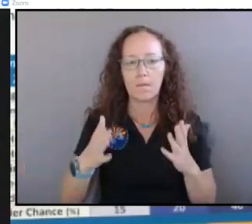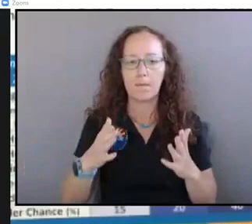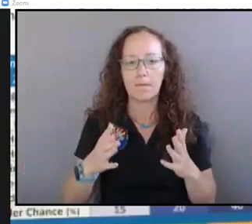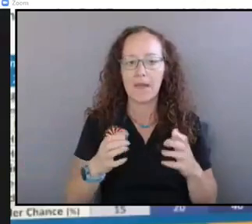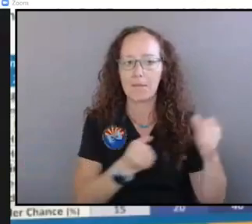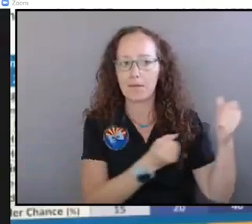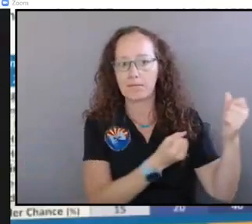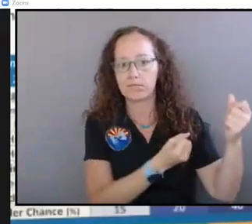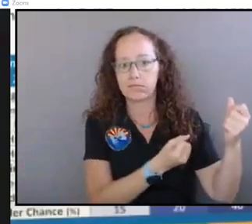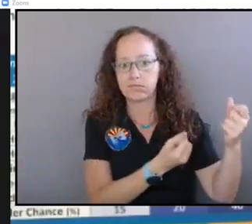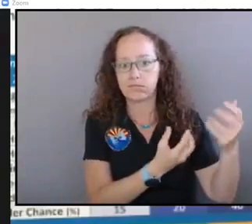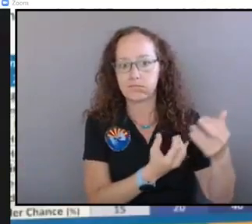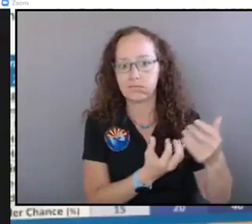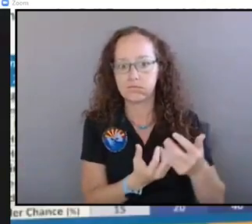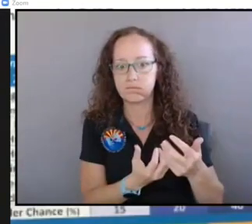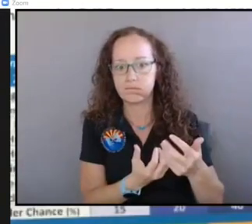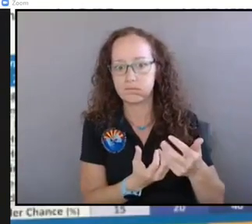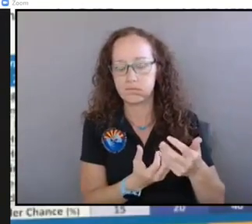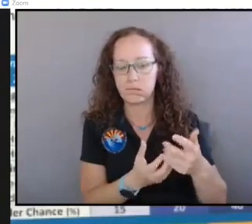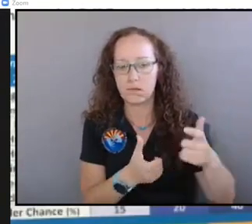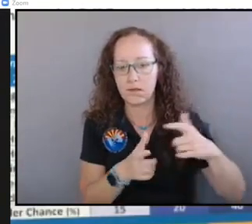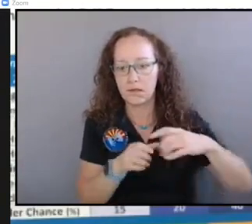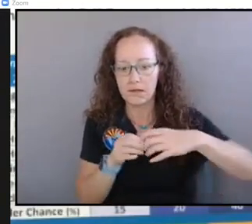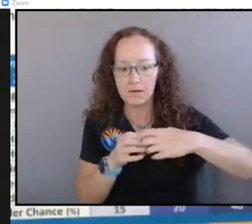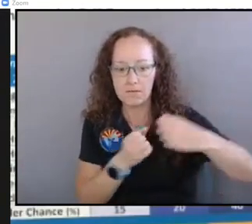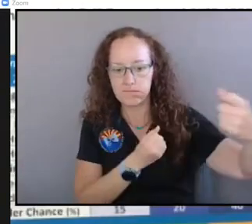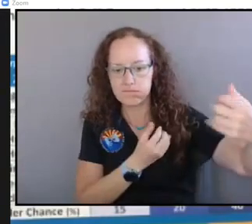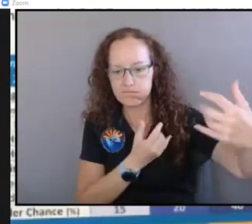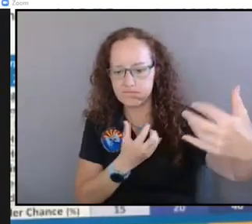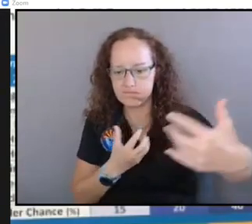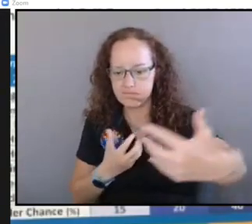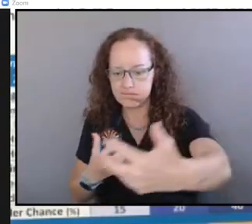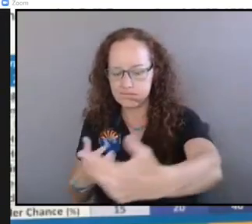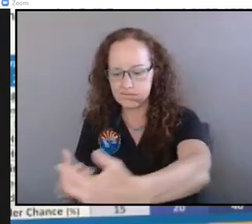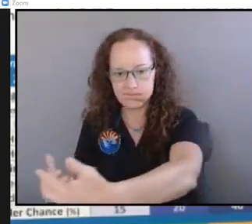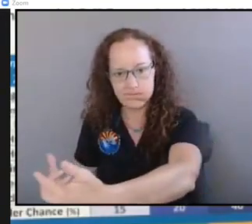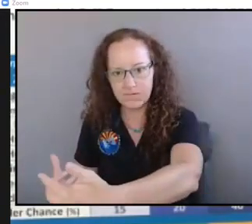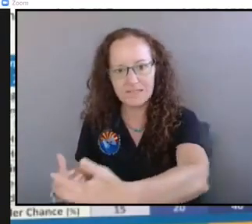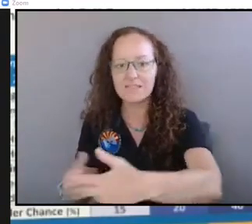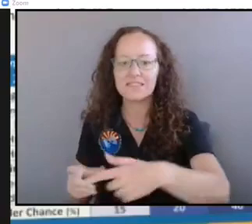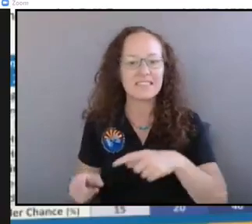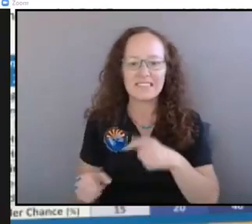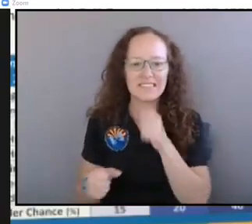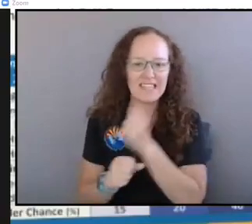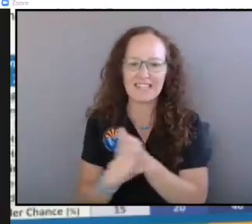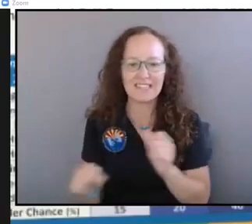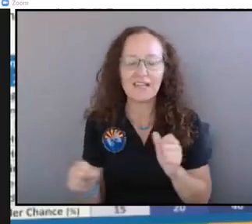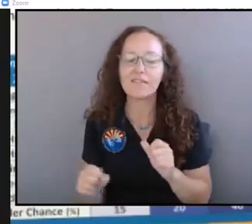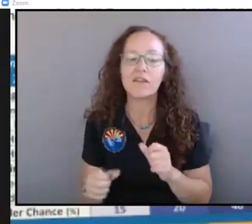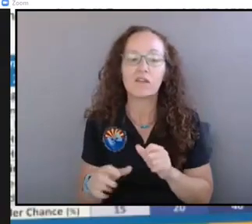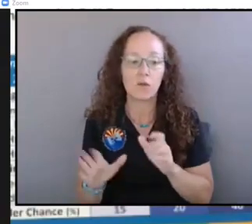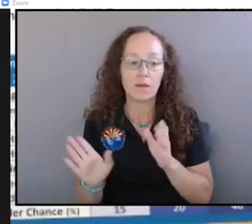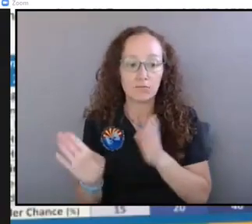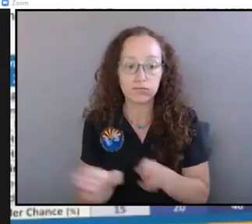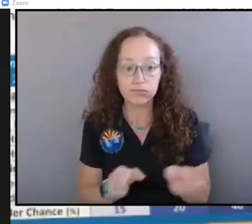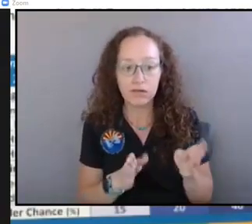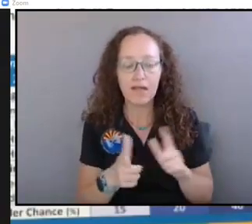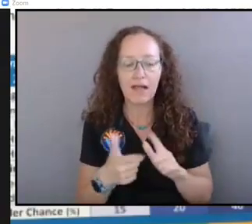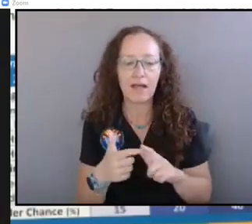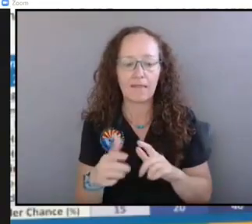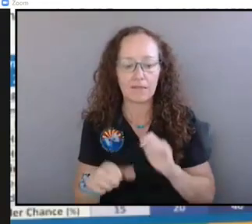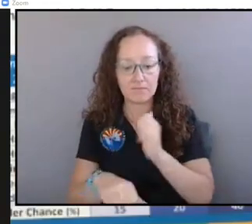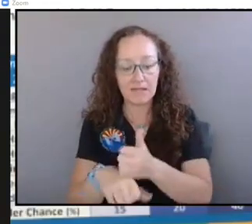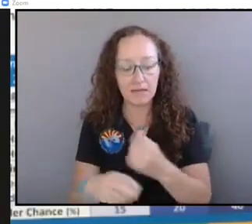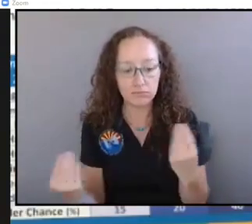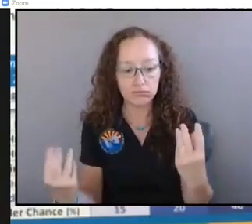have a safe area there to stay at. They'll prep it, get it going, and then they'll leave. Once the fire front hits and passes by it,